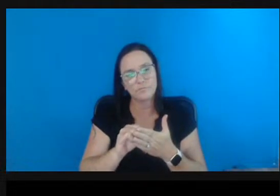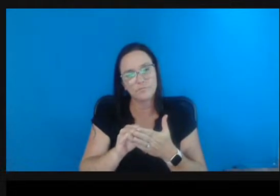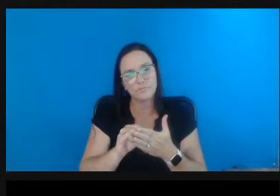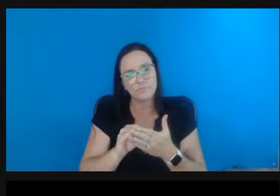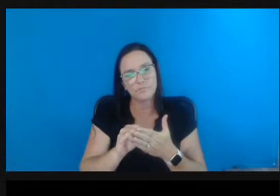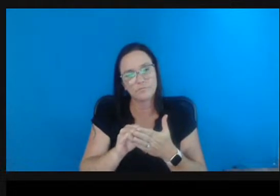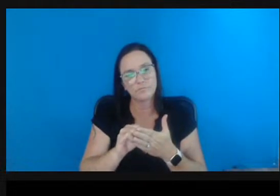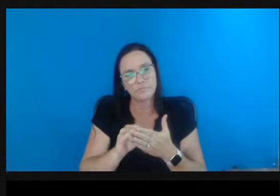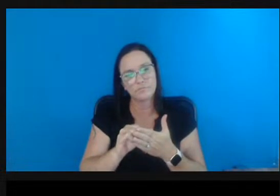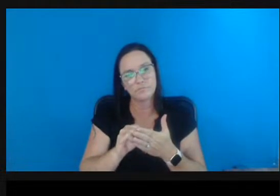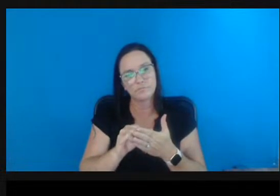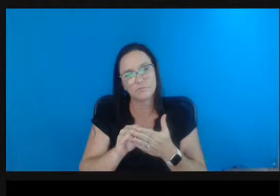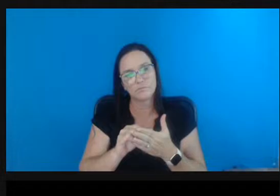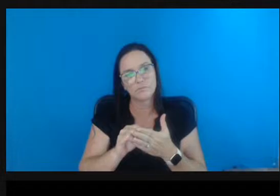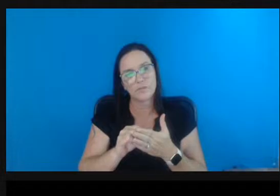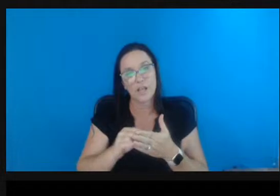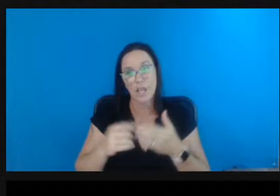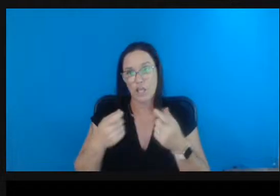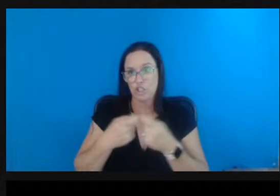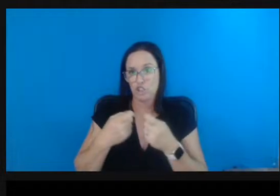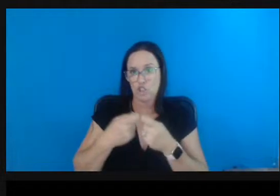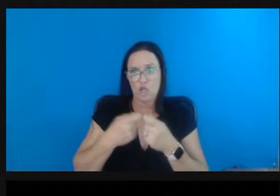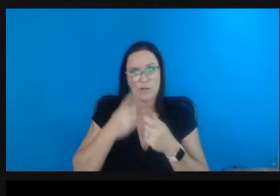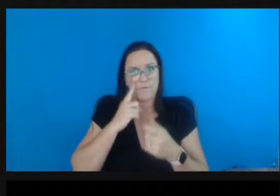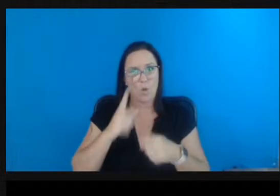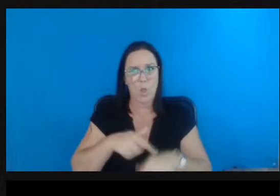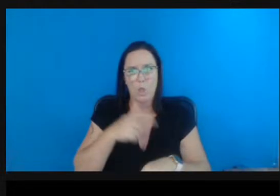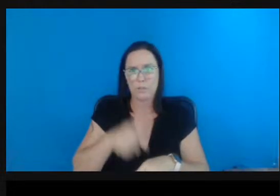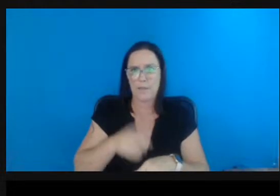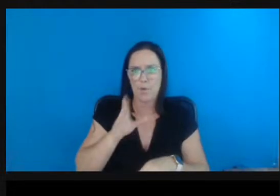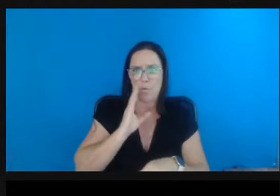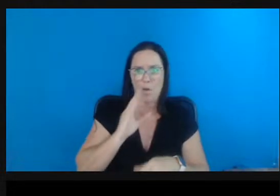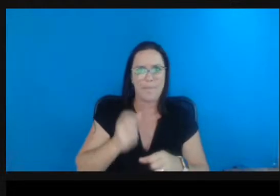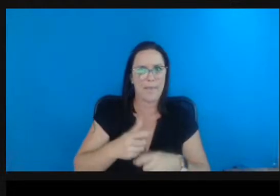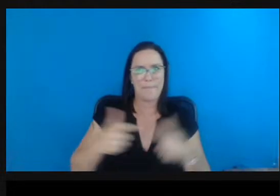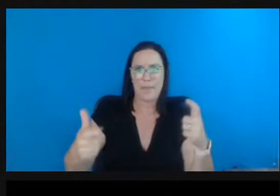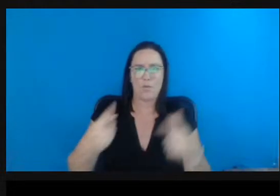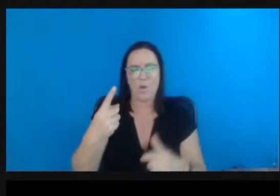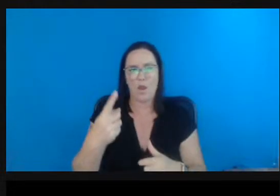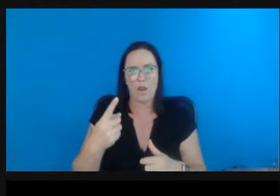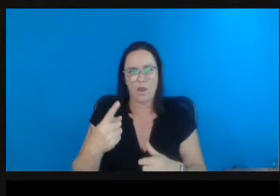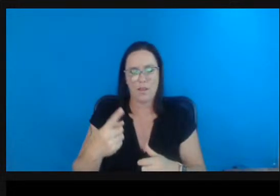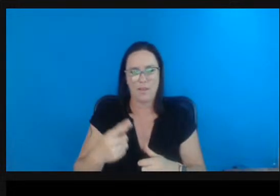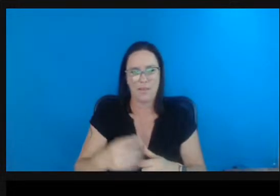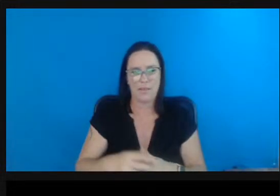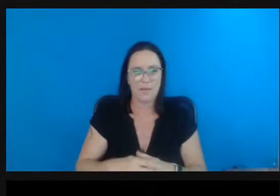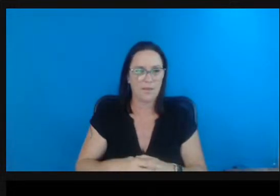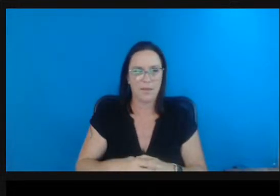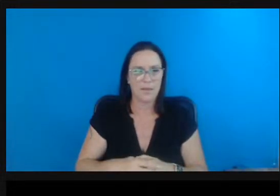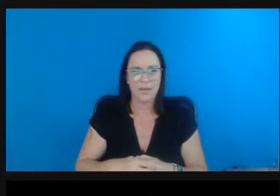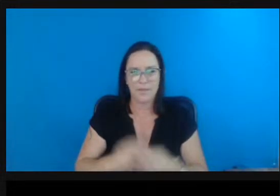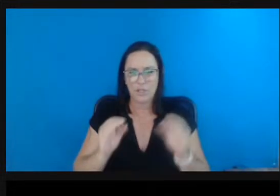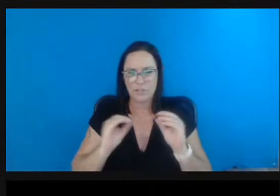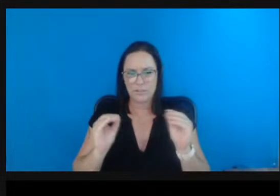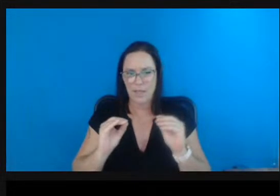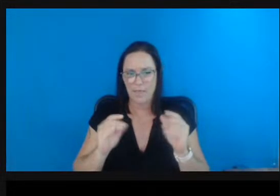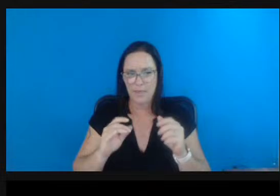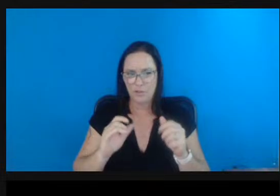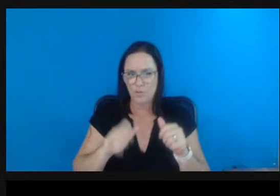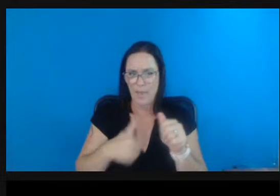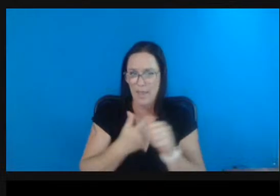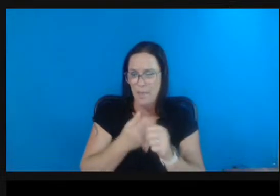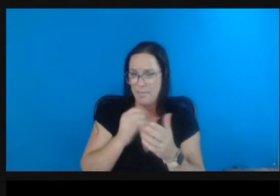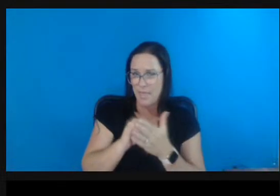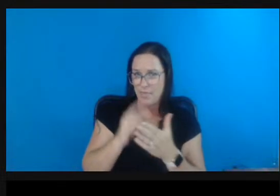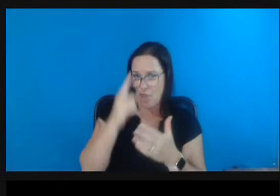it's charging up for a long time this time. It's going to be a big one. There's nothing there in terms of these. I don't